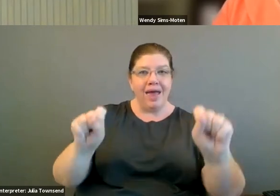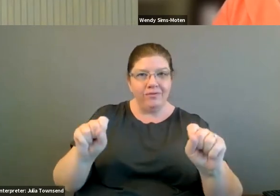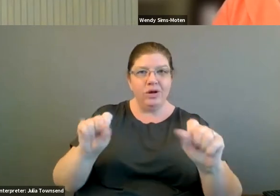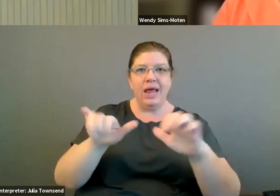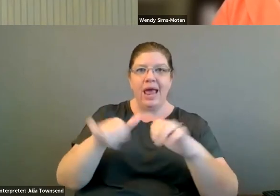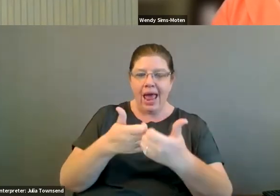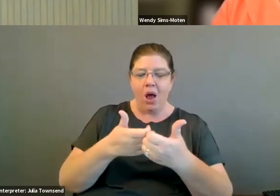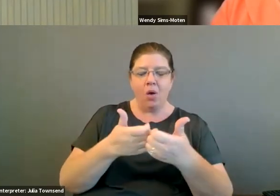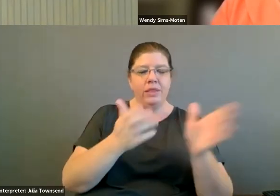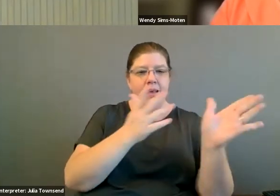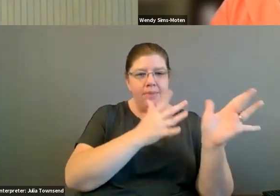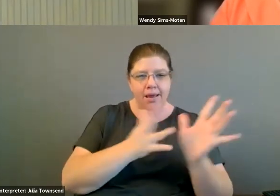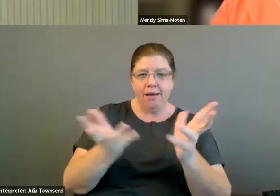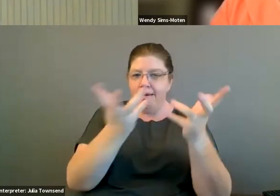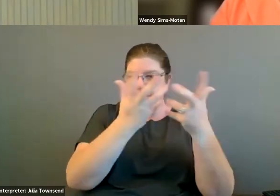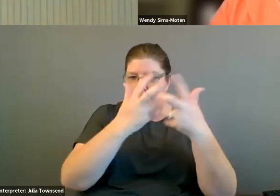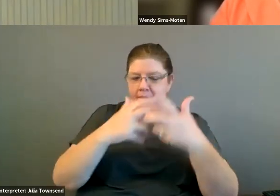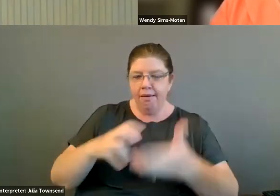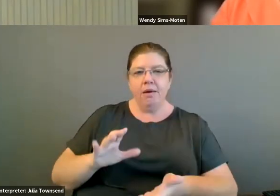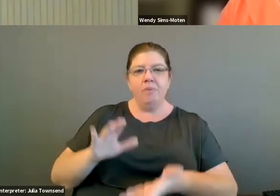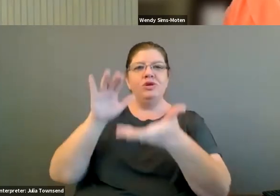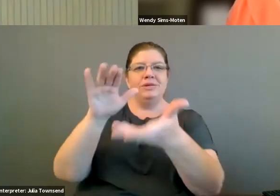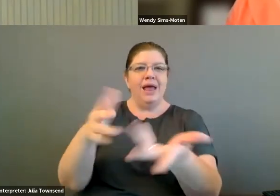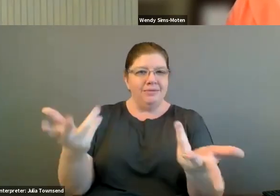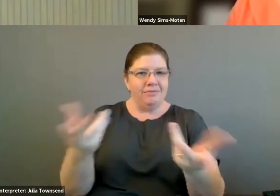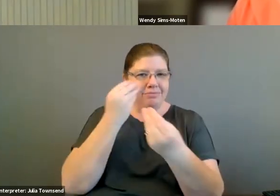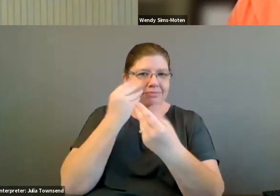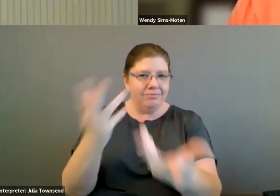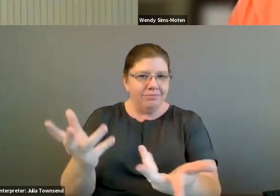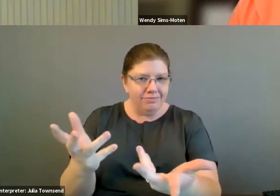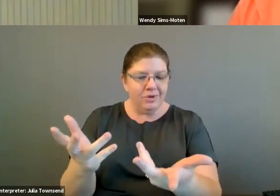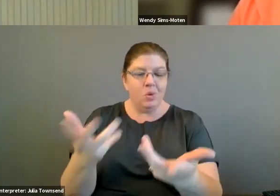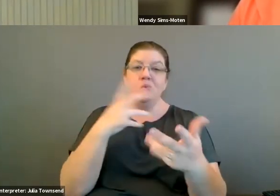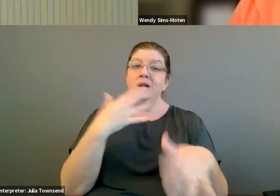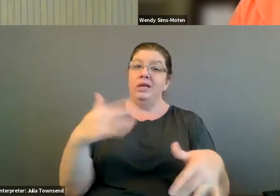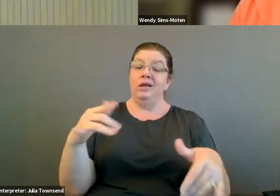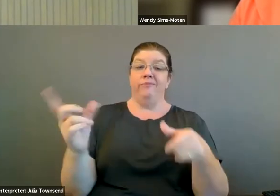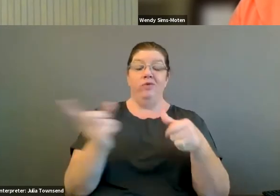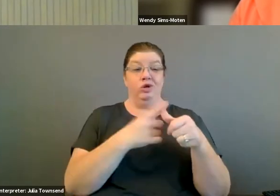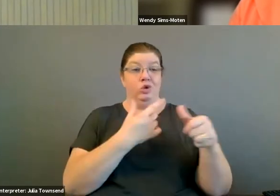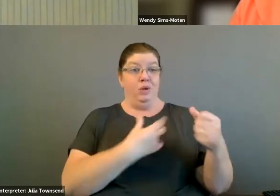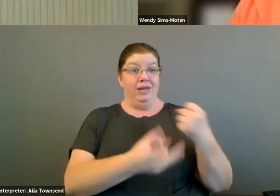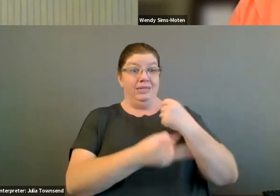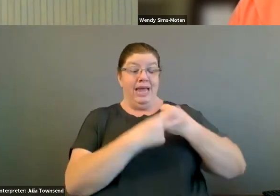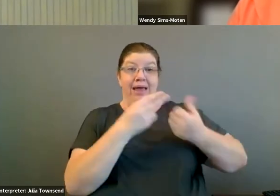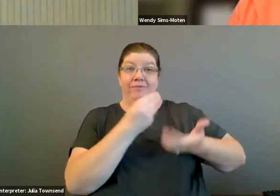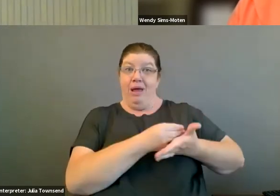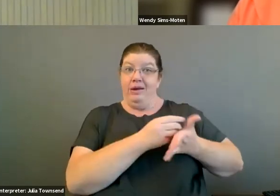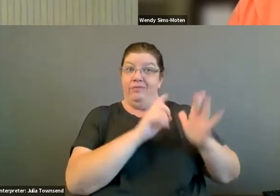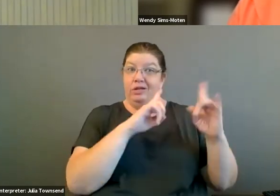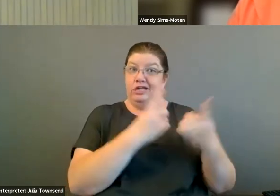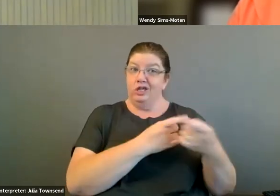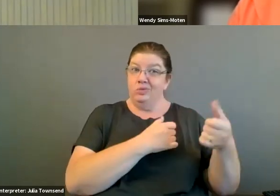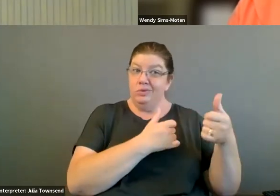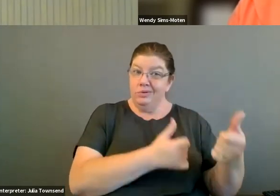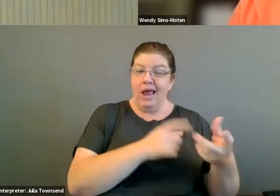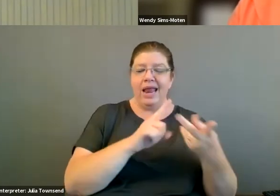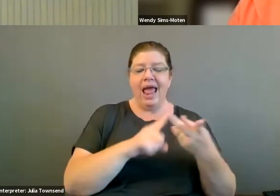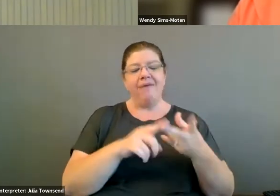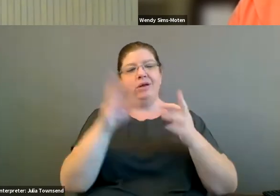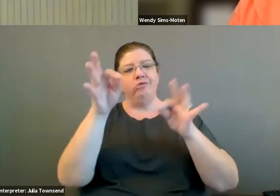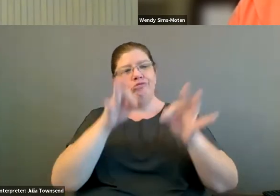and organized. First of all, of course, to save so much money for the district and also to have it so